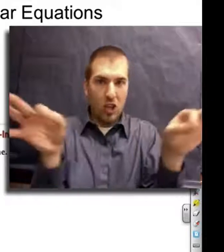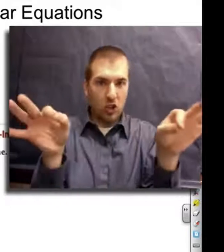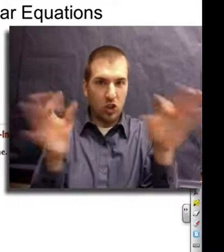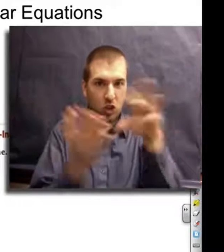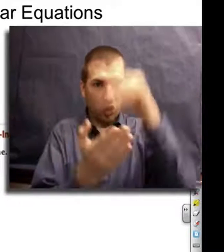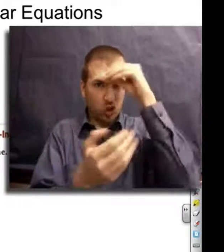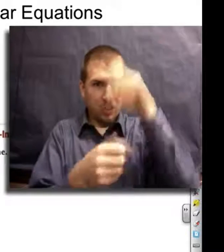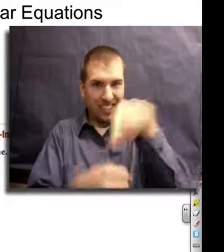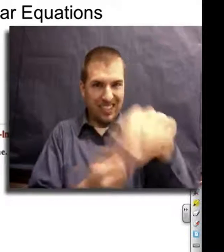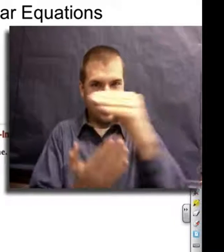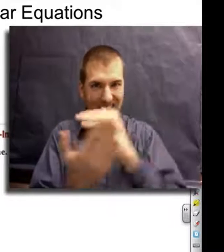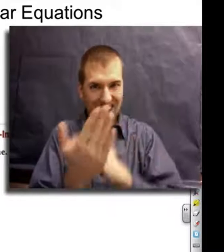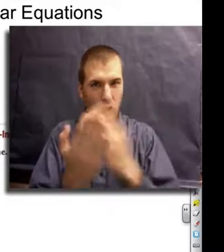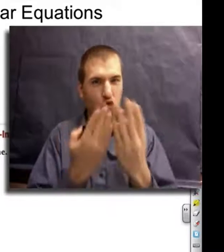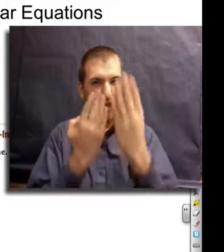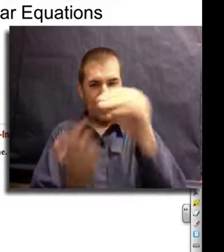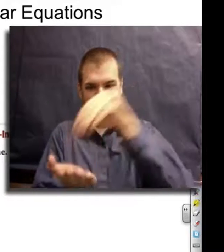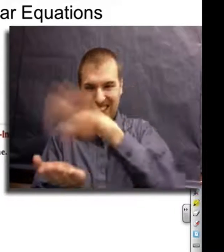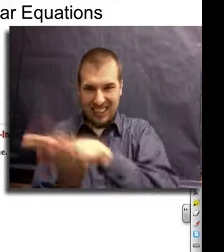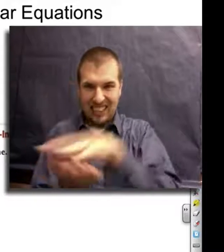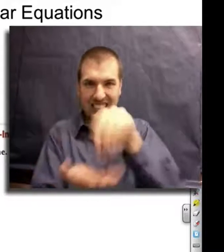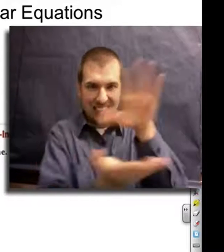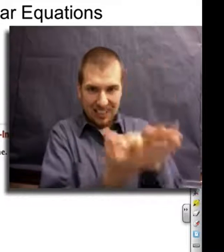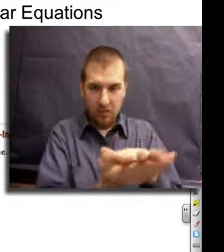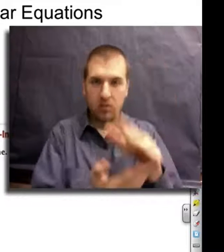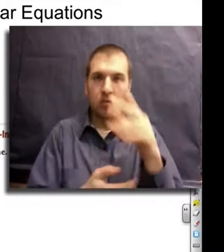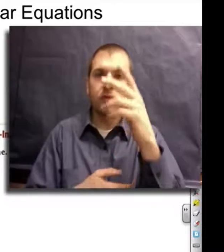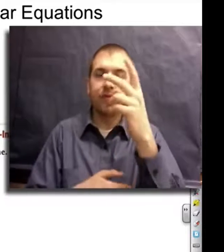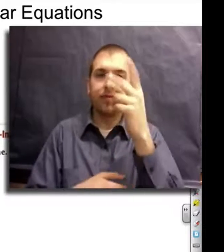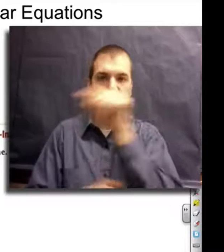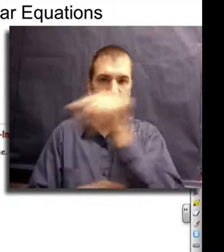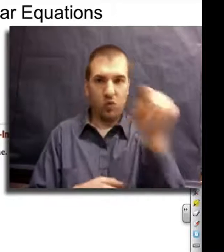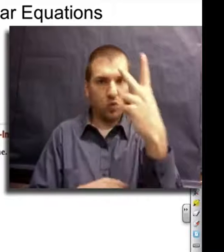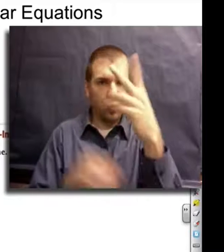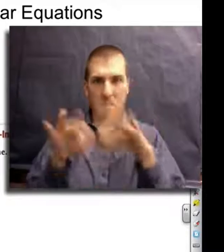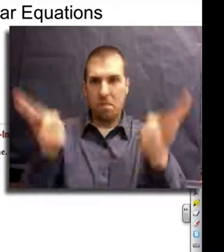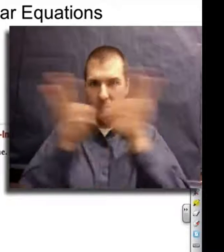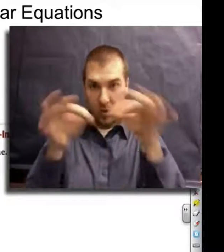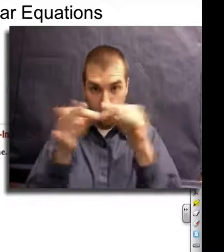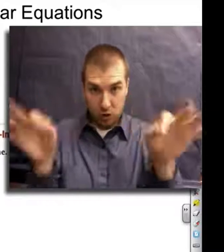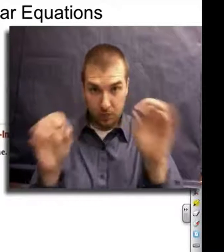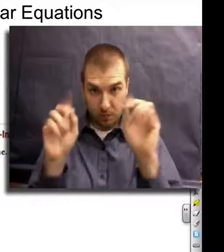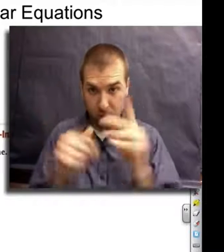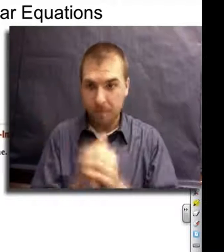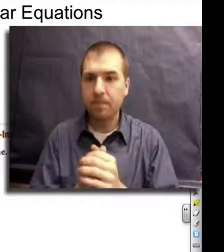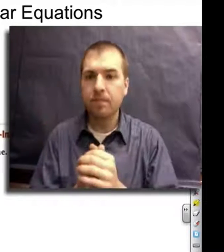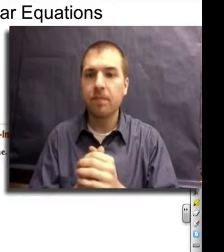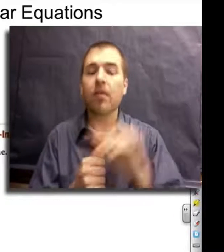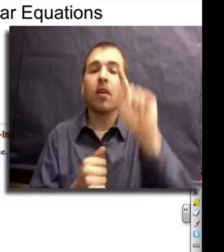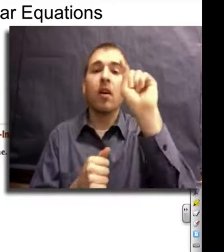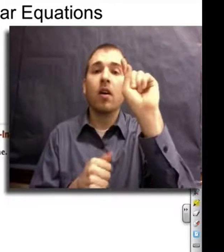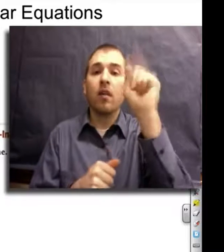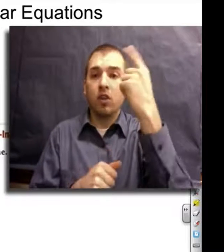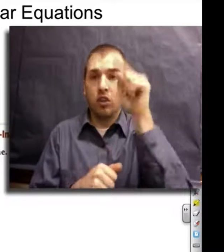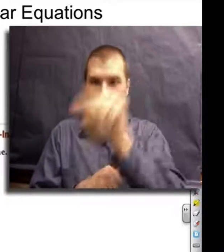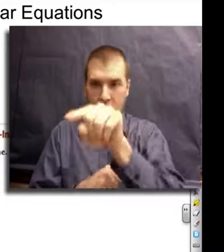little bit of patience from you guys because we have to use another equation in this. So there's two equations that are important for